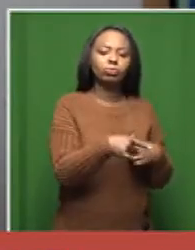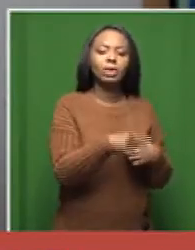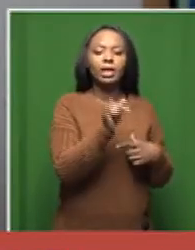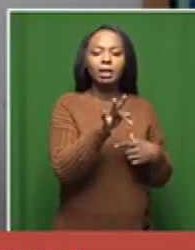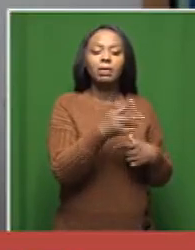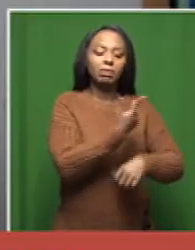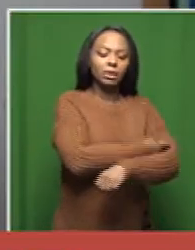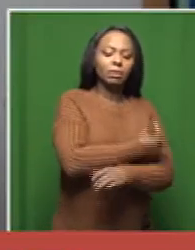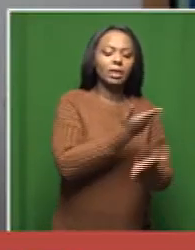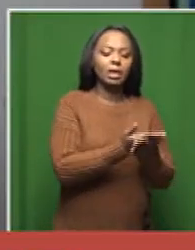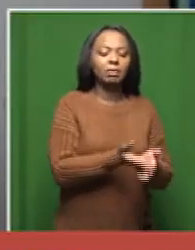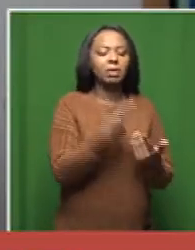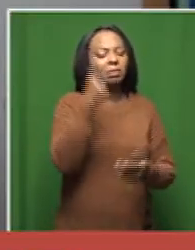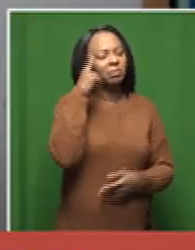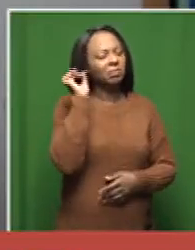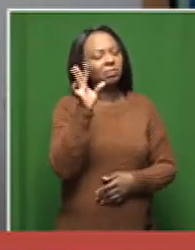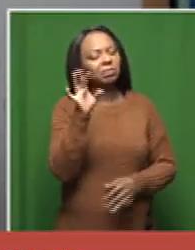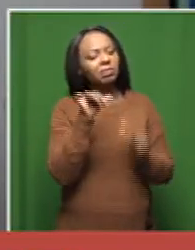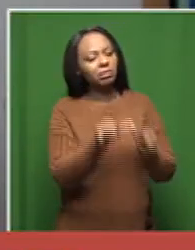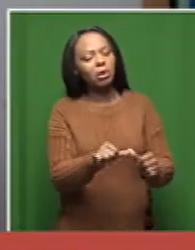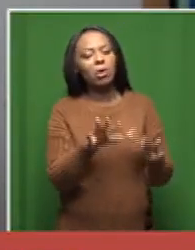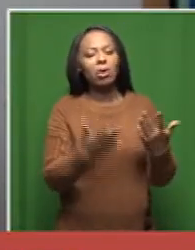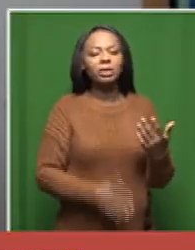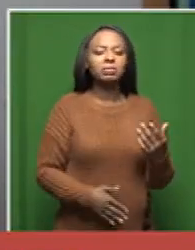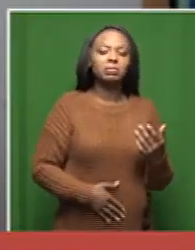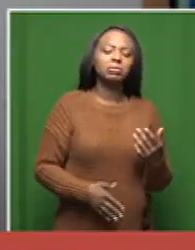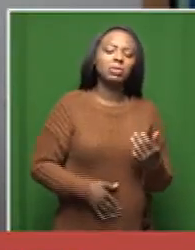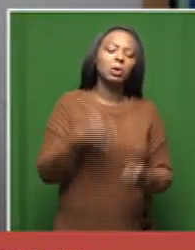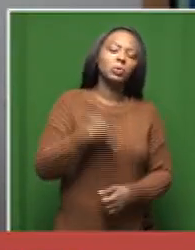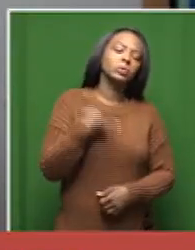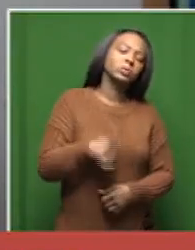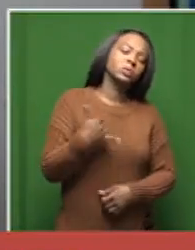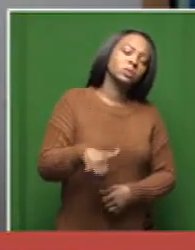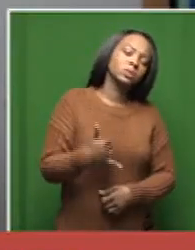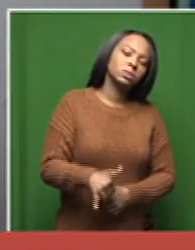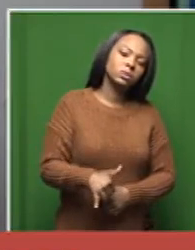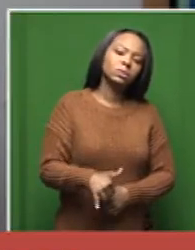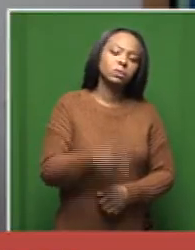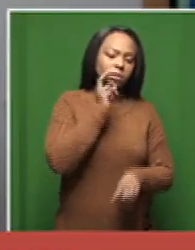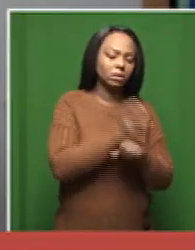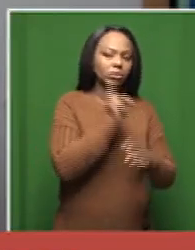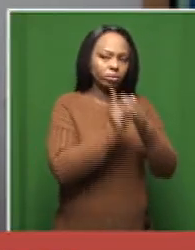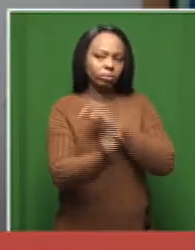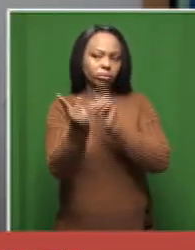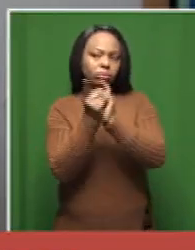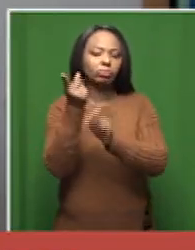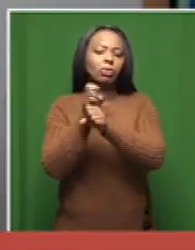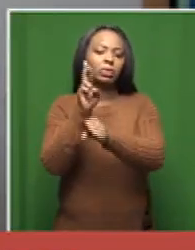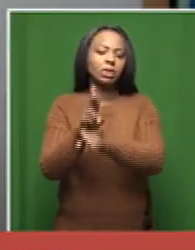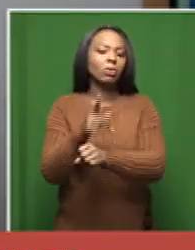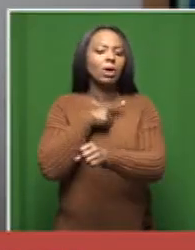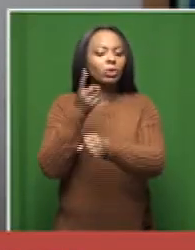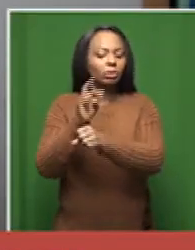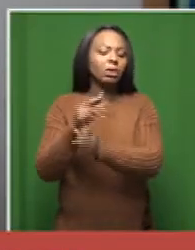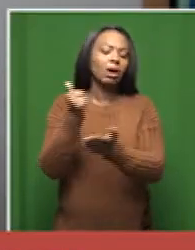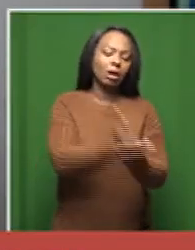will be a persistent headache or persistent tummy pain. Then you'd need to kind of alert the doctors because it can be treated. So